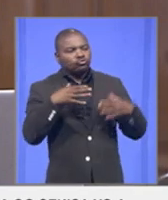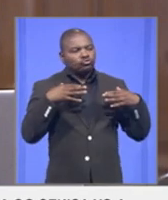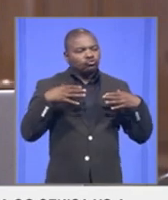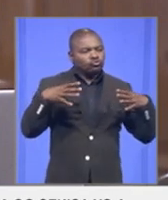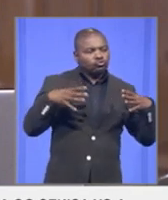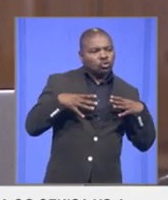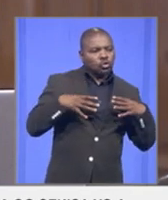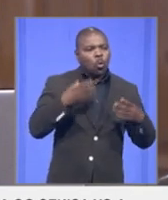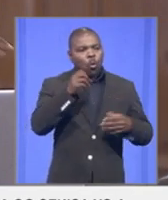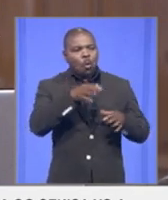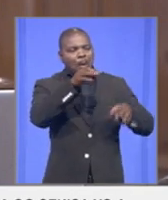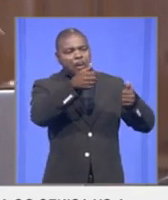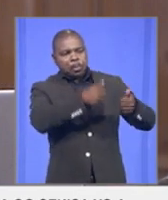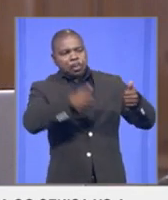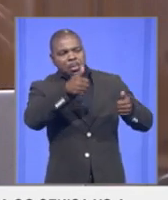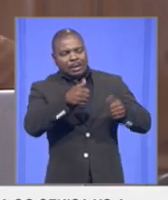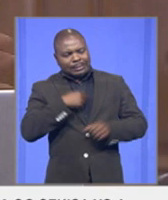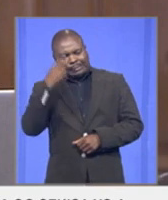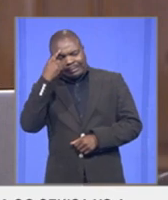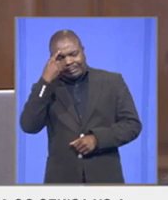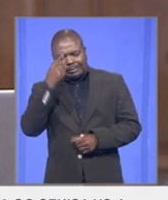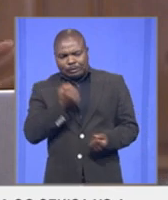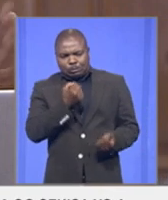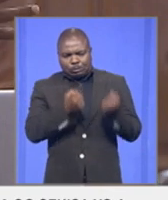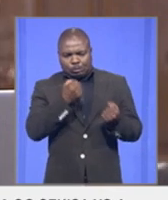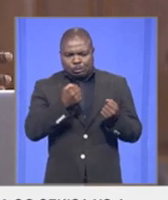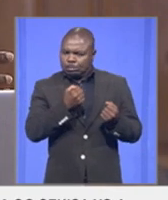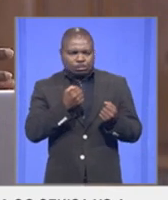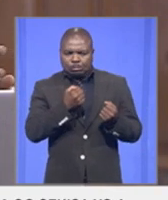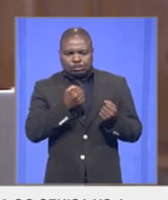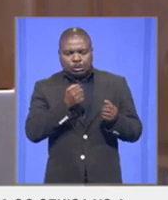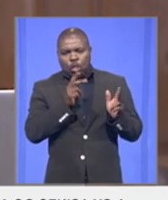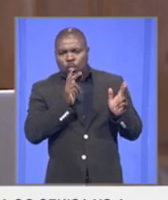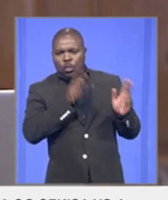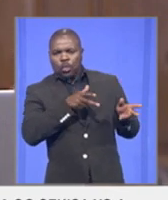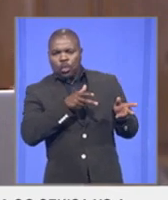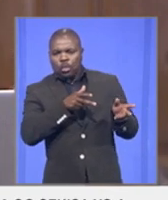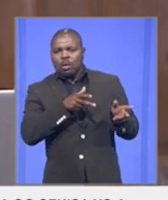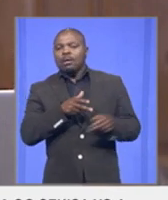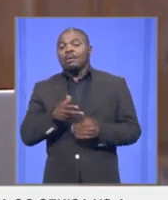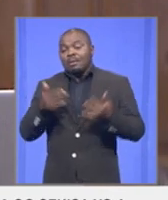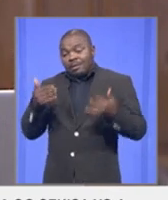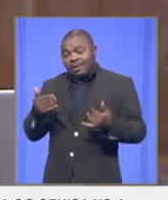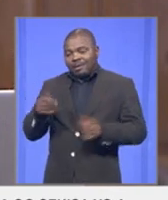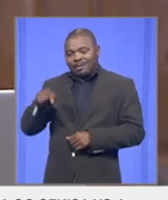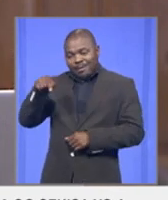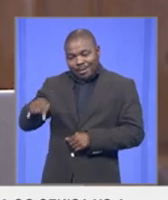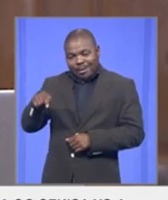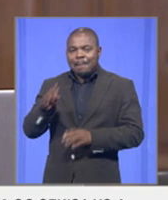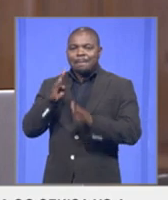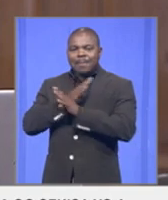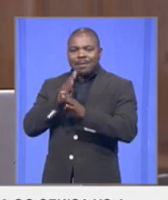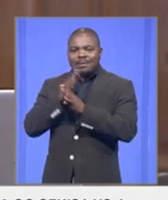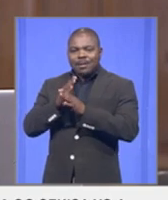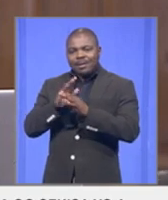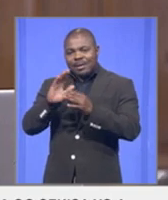to bringing a state prosecution against certain individuals, whether it's because they are powerful politicians or